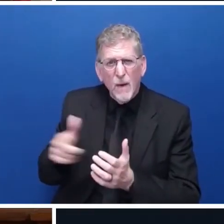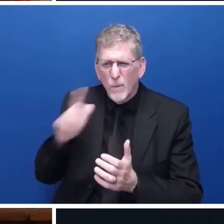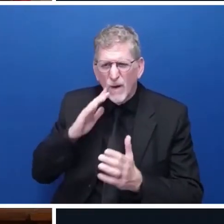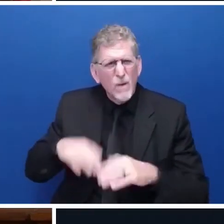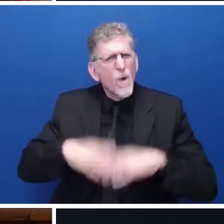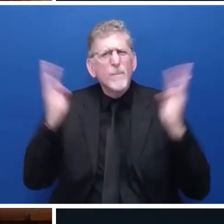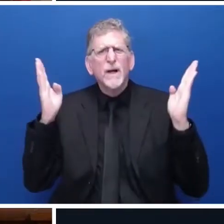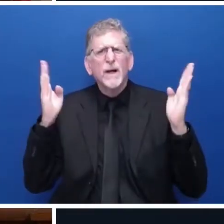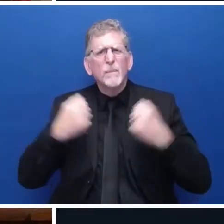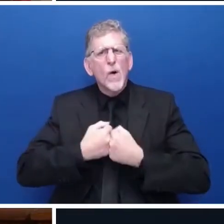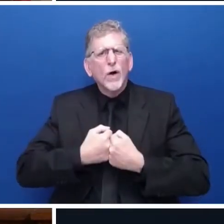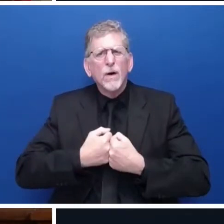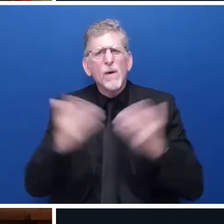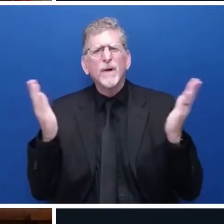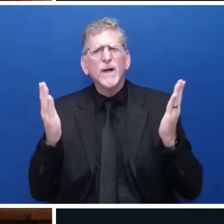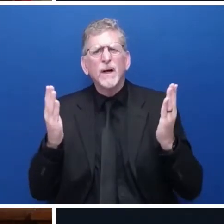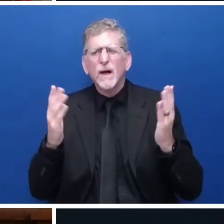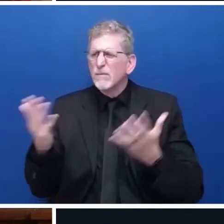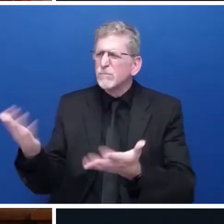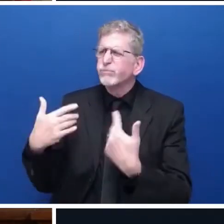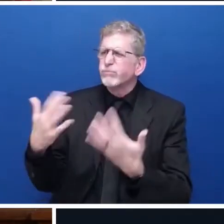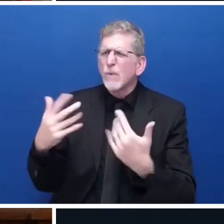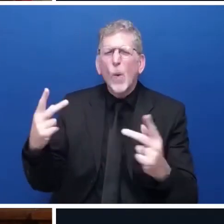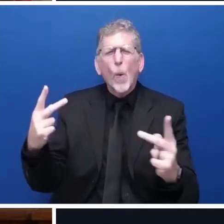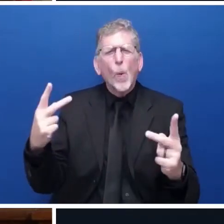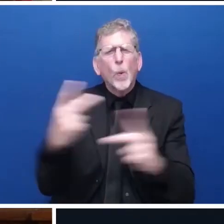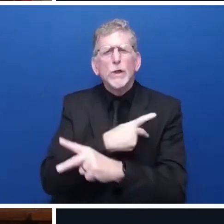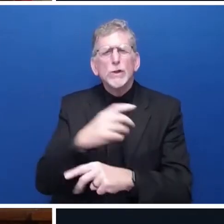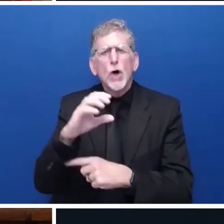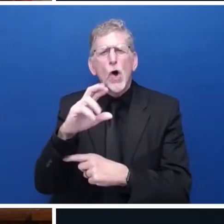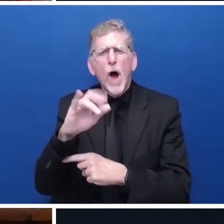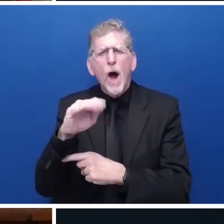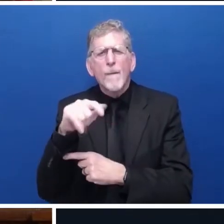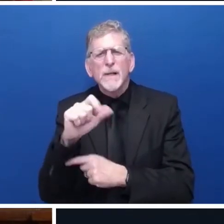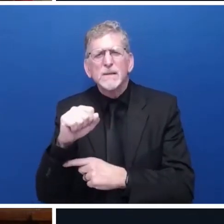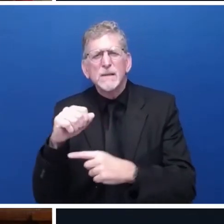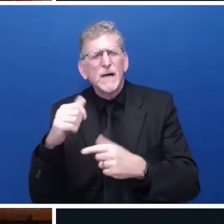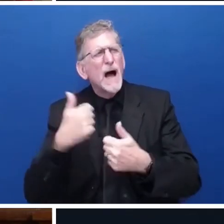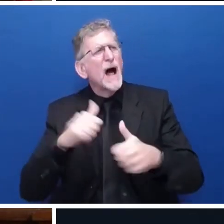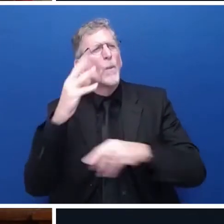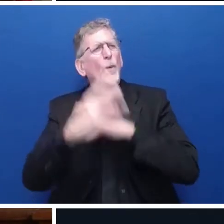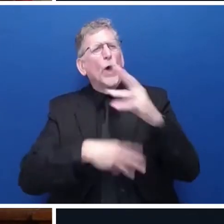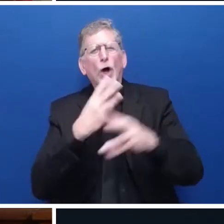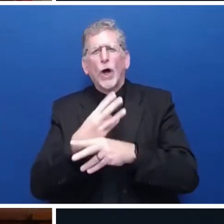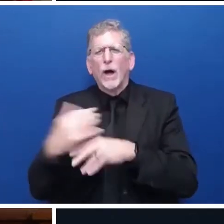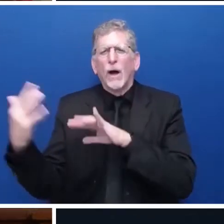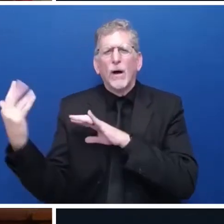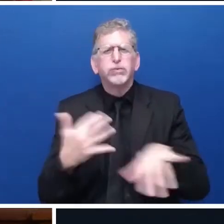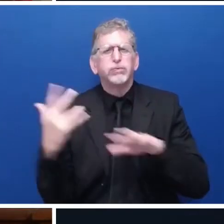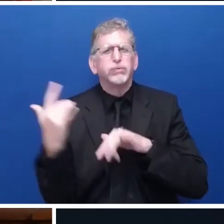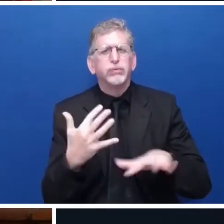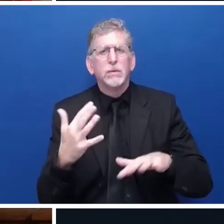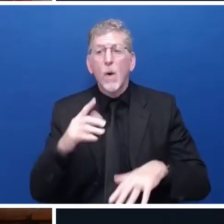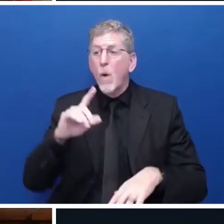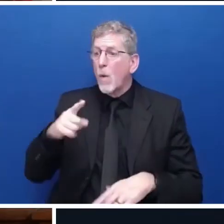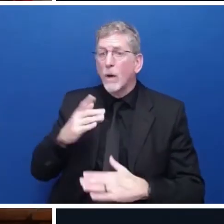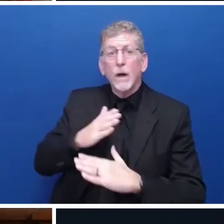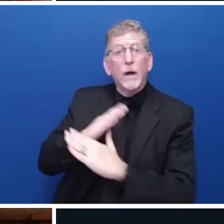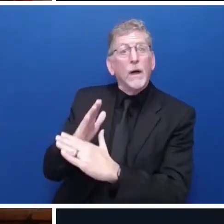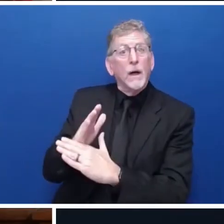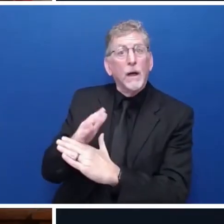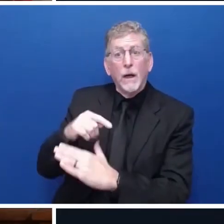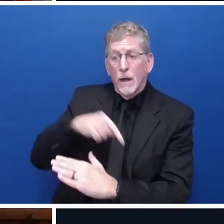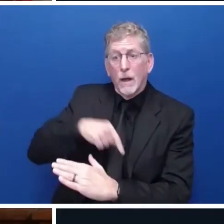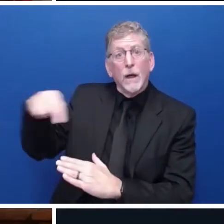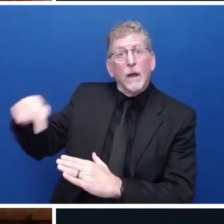criminals anywhere in the world. The only thing standing between Americans and a wide open border right now is President